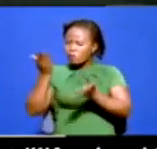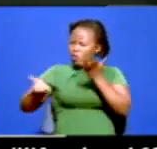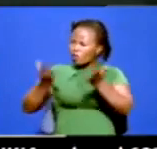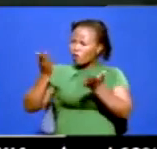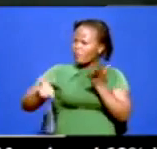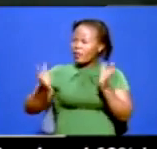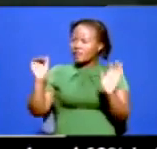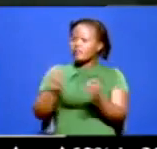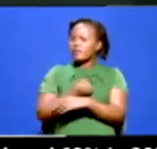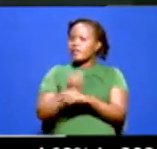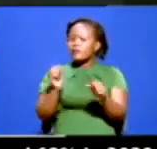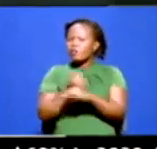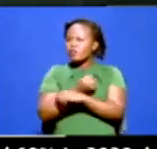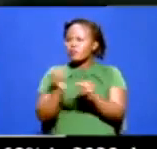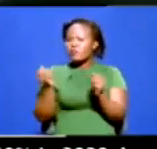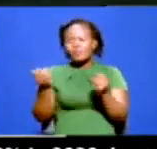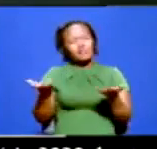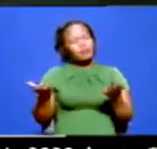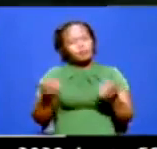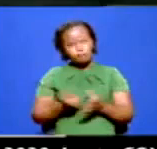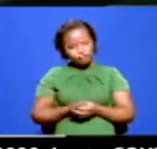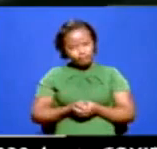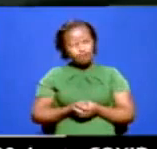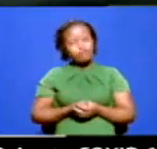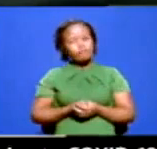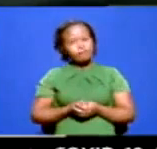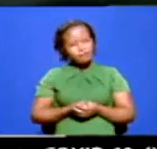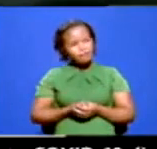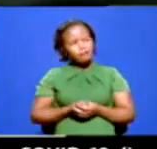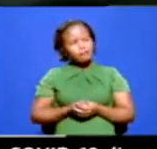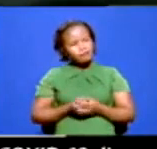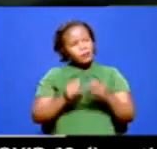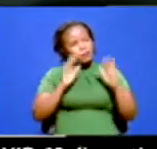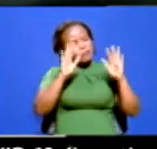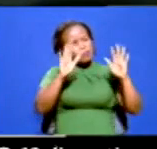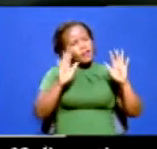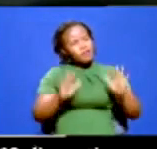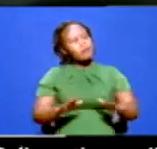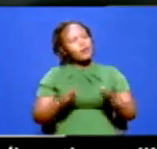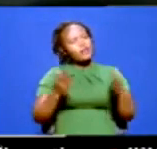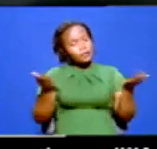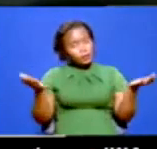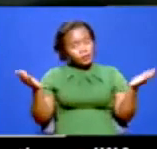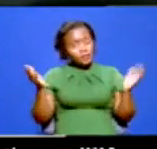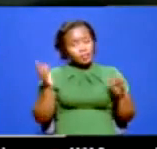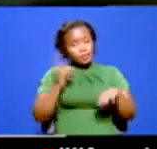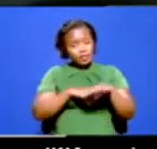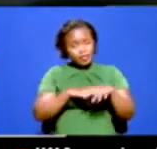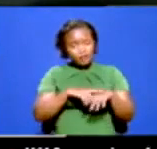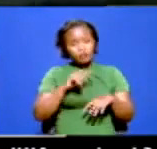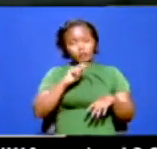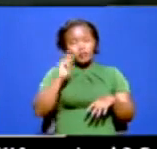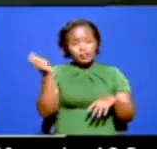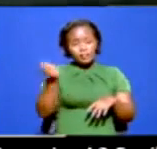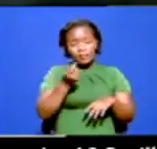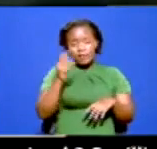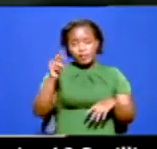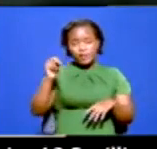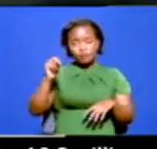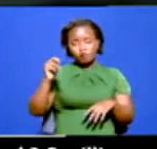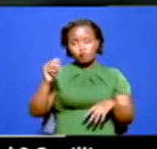under NMS. Absolutely. And I think it's important because when the Kenya Navy engineers were tasked to